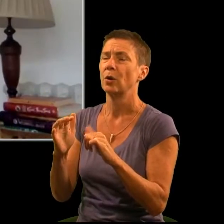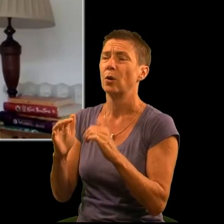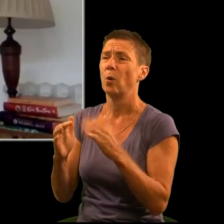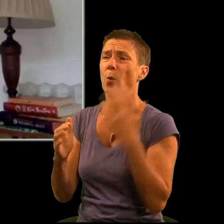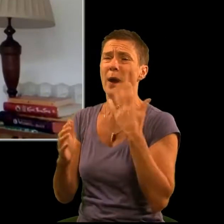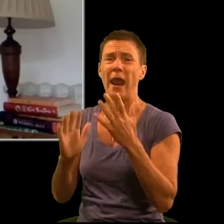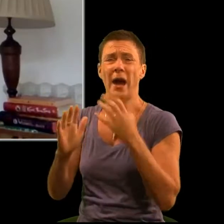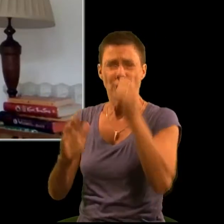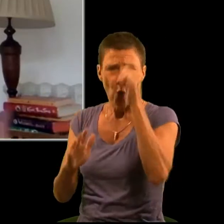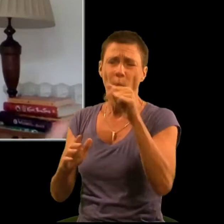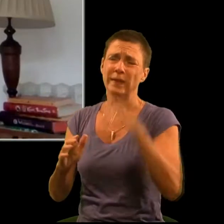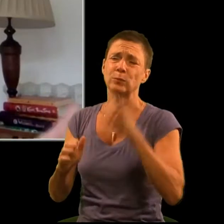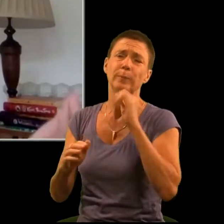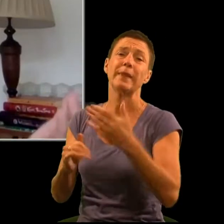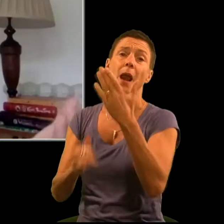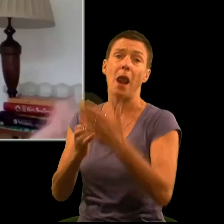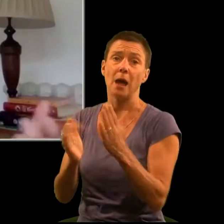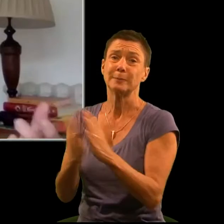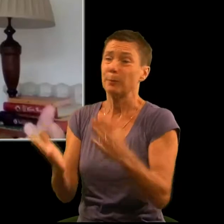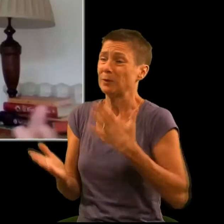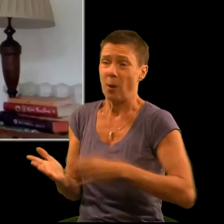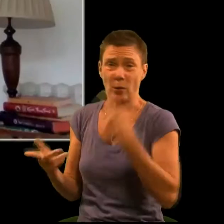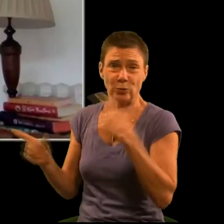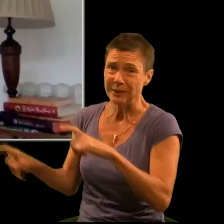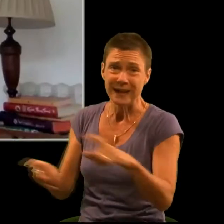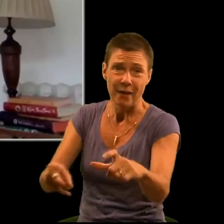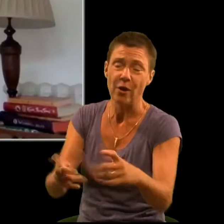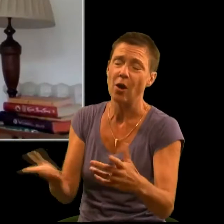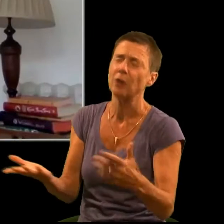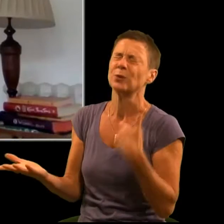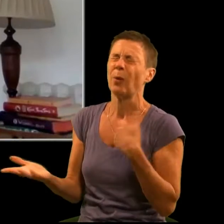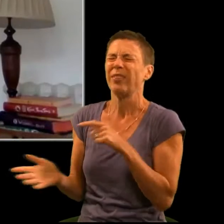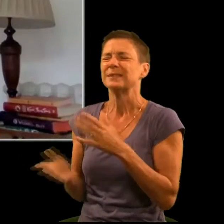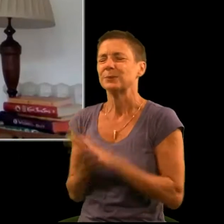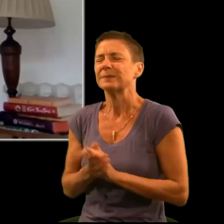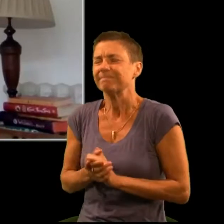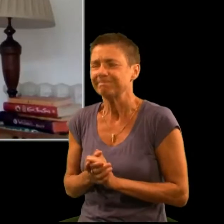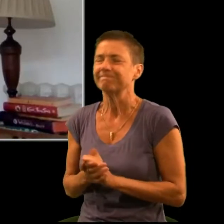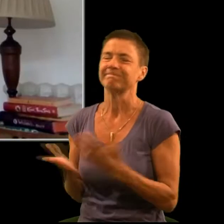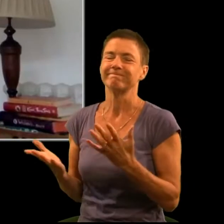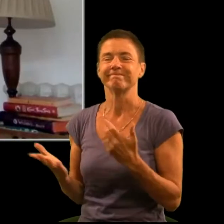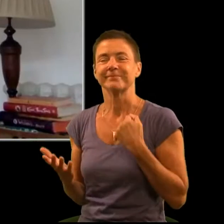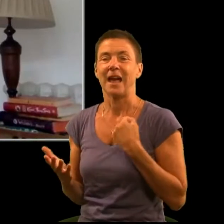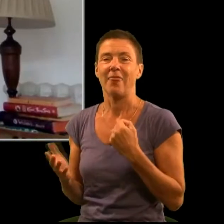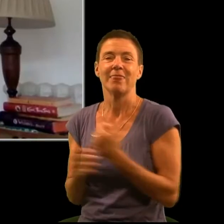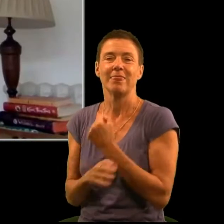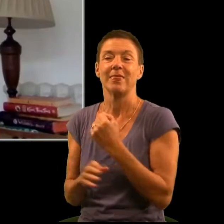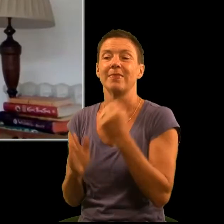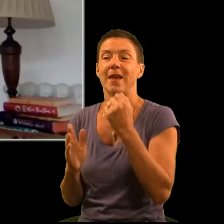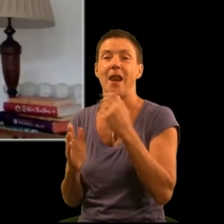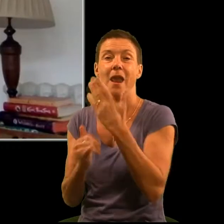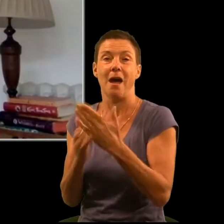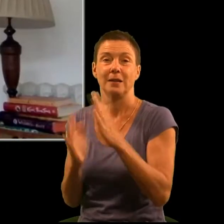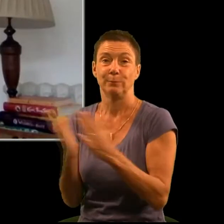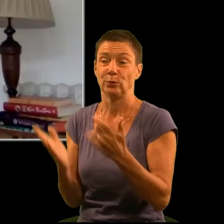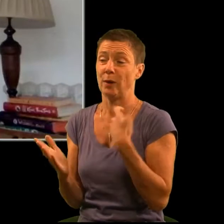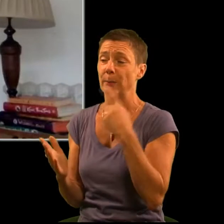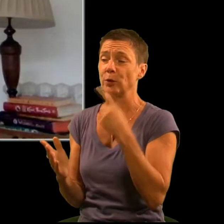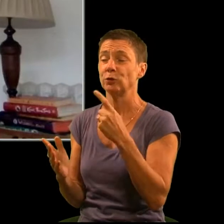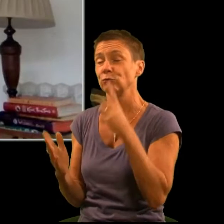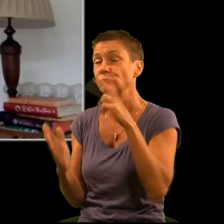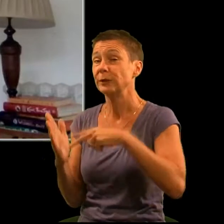the last one, because I want it to go on forever. Anyway, but I'm going to read you very quickly a